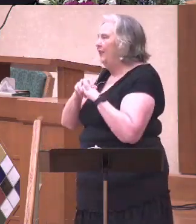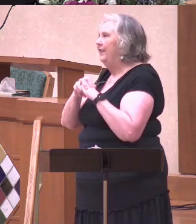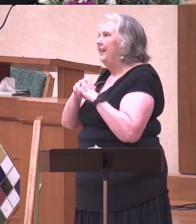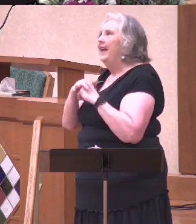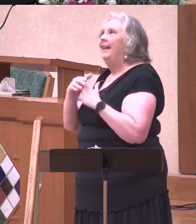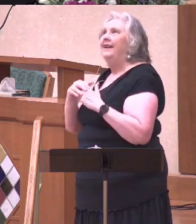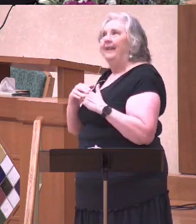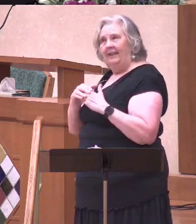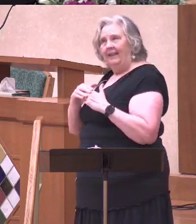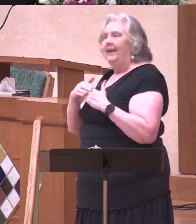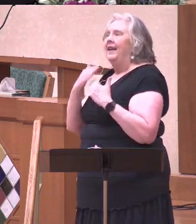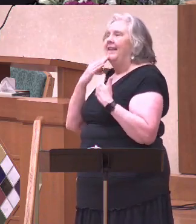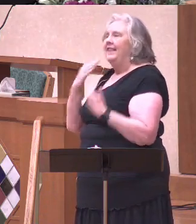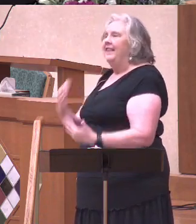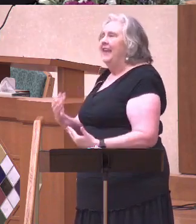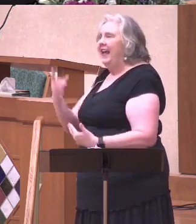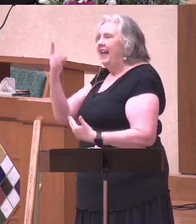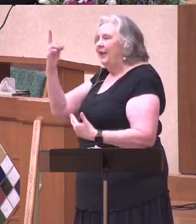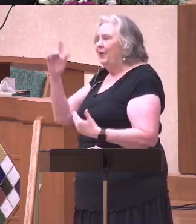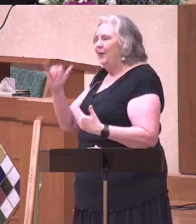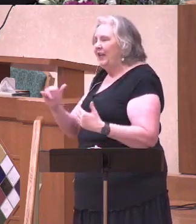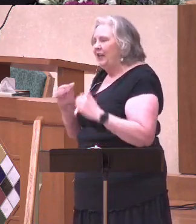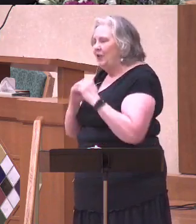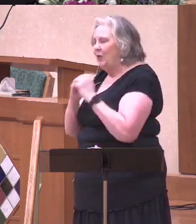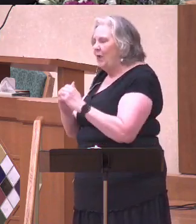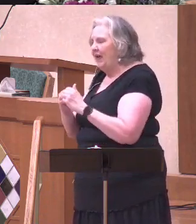thank you that you are with us